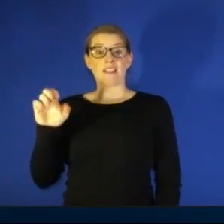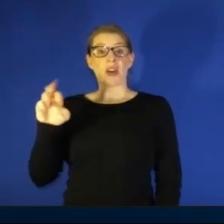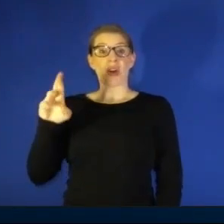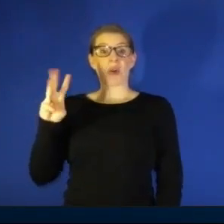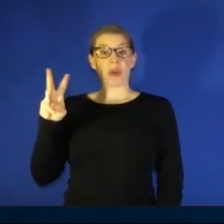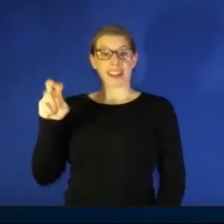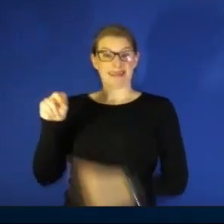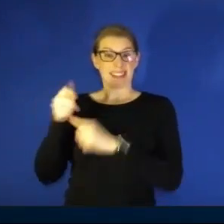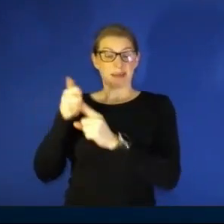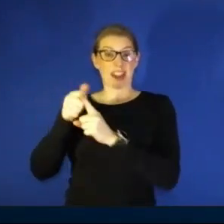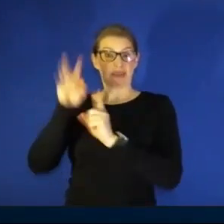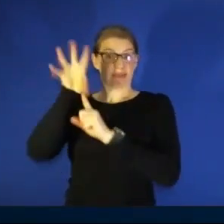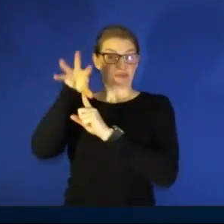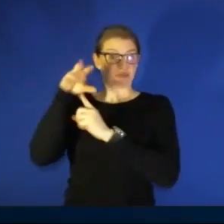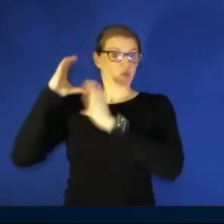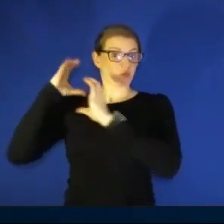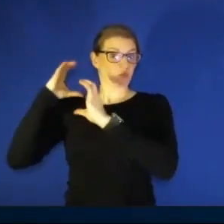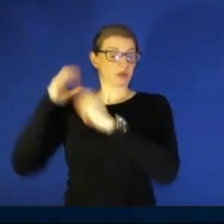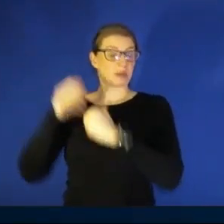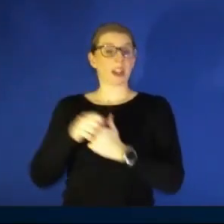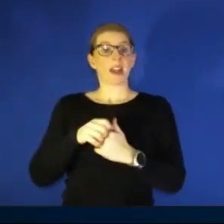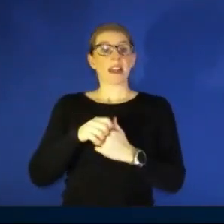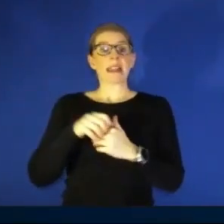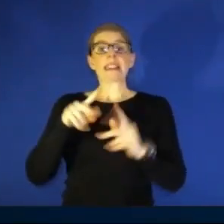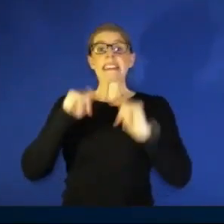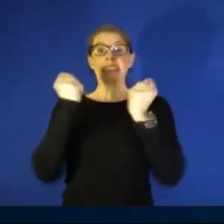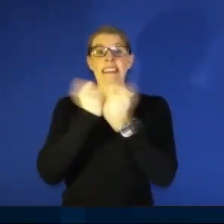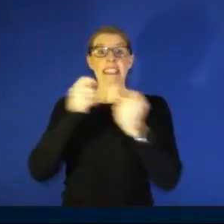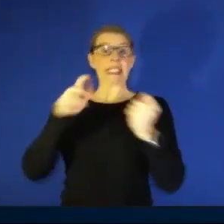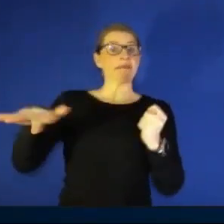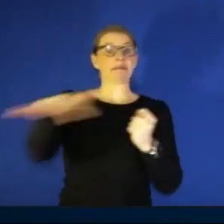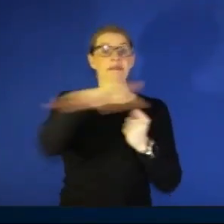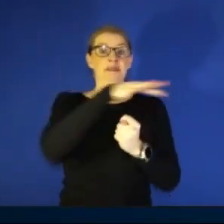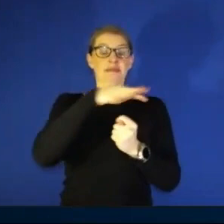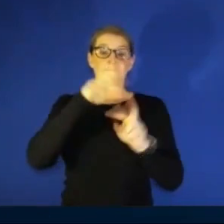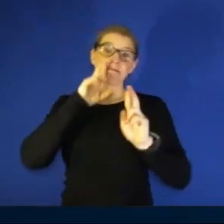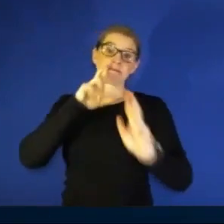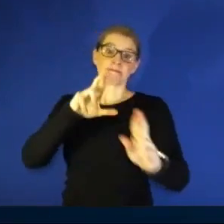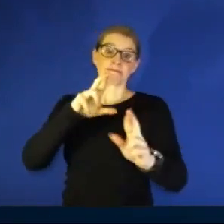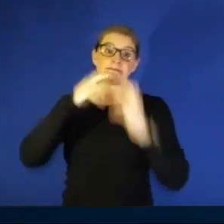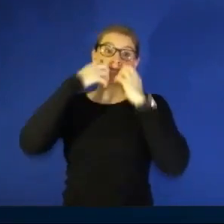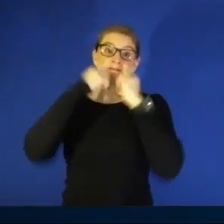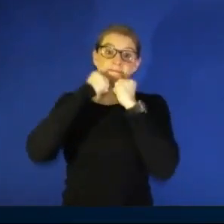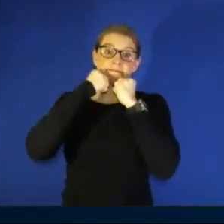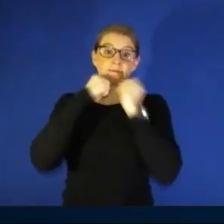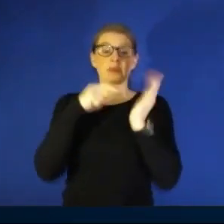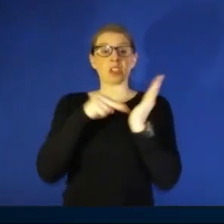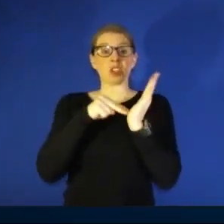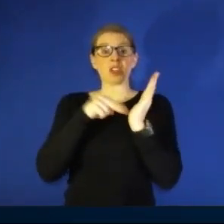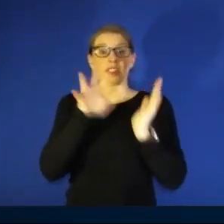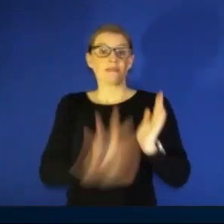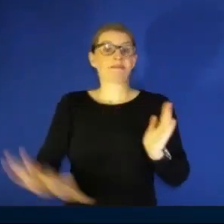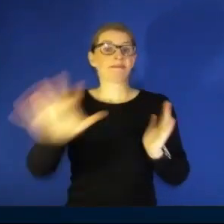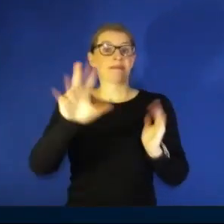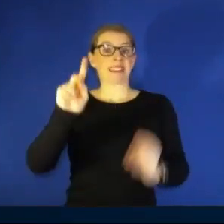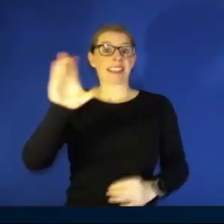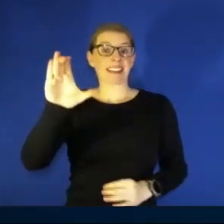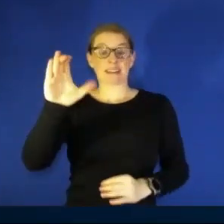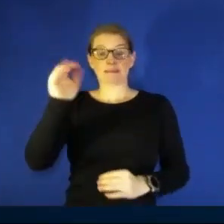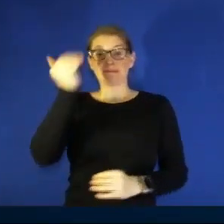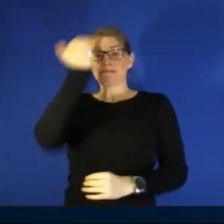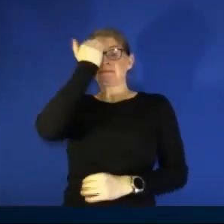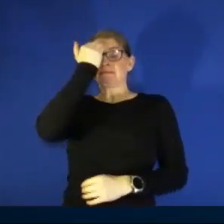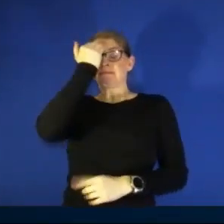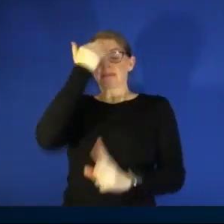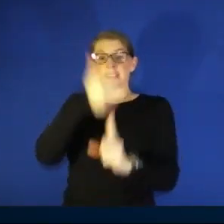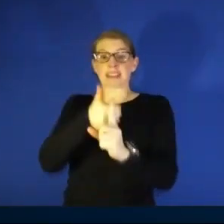we're surrounded by a team that is so respected and so loved. Nurses across the community are known as being the people